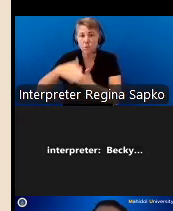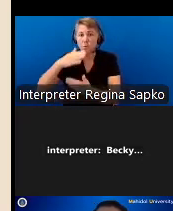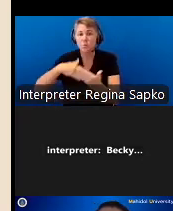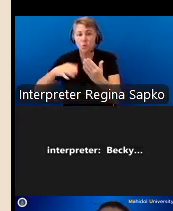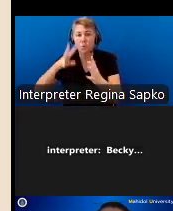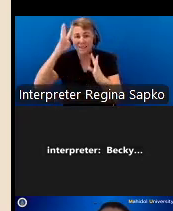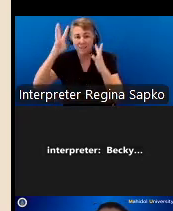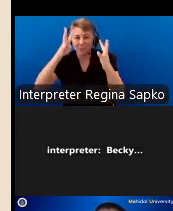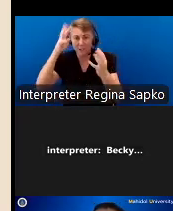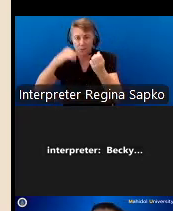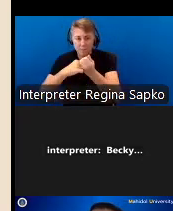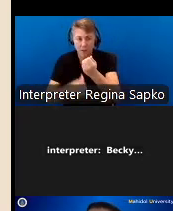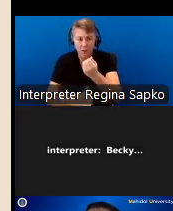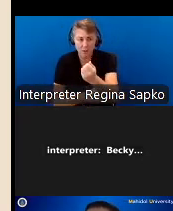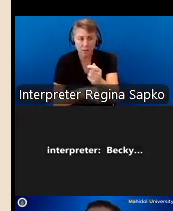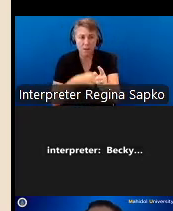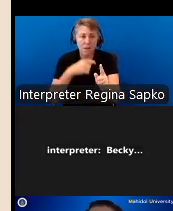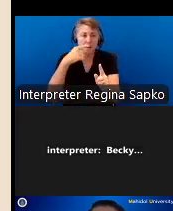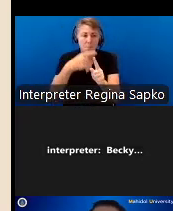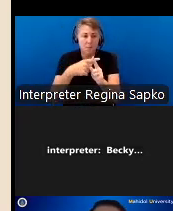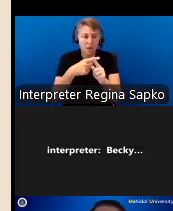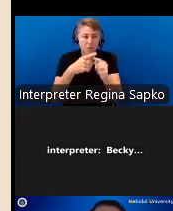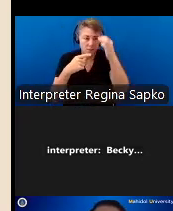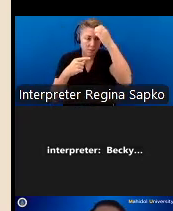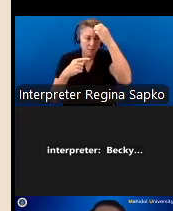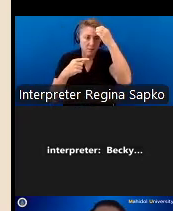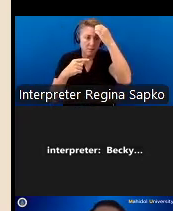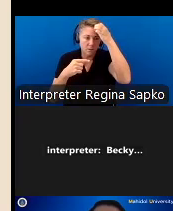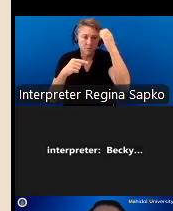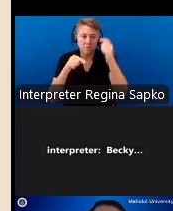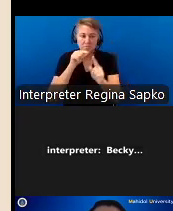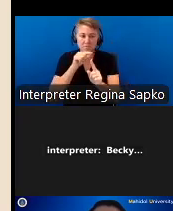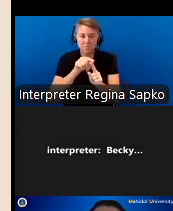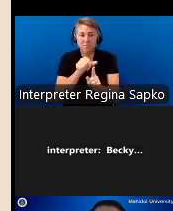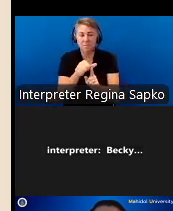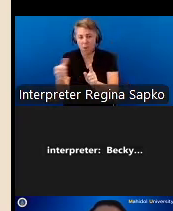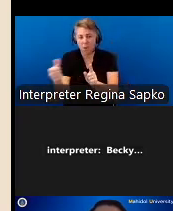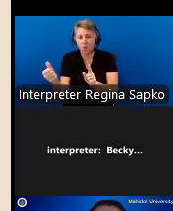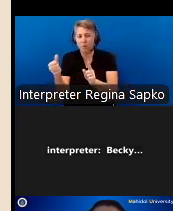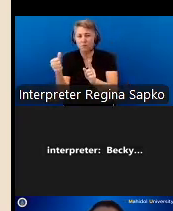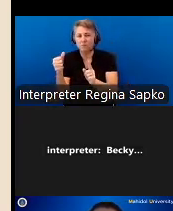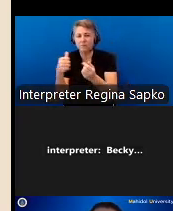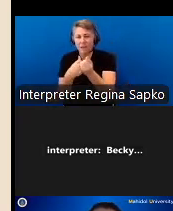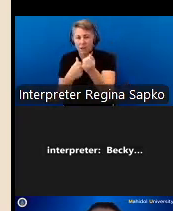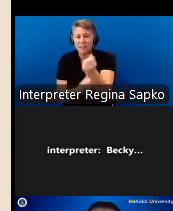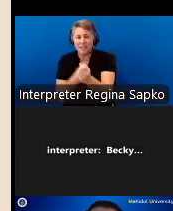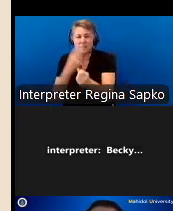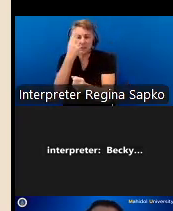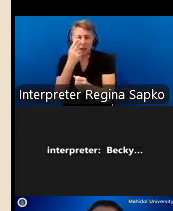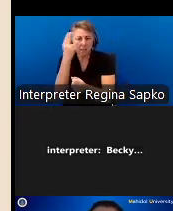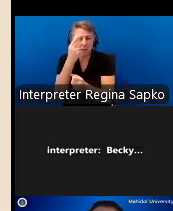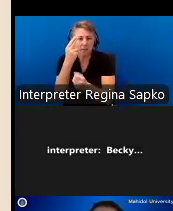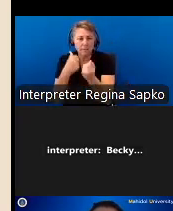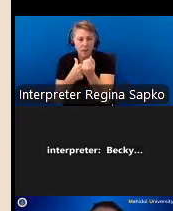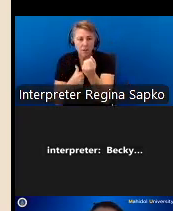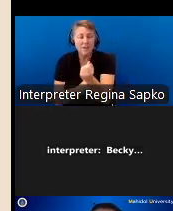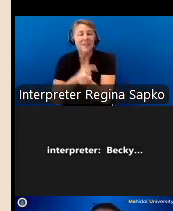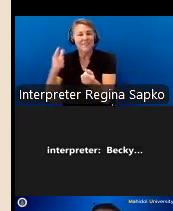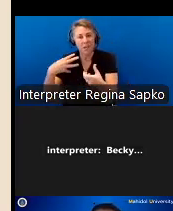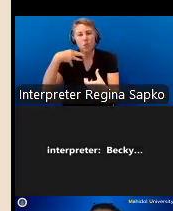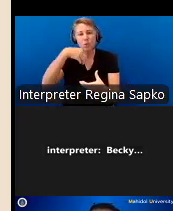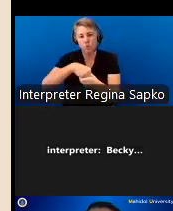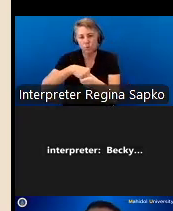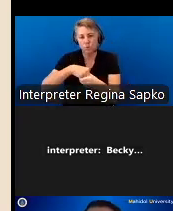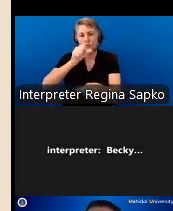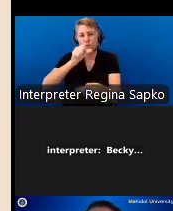and also Redemptorist Foundation is they incorporate job coaching, which include